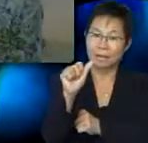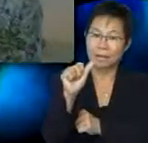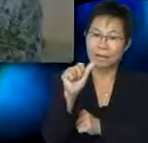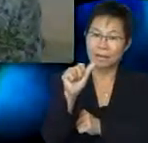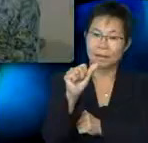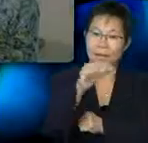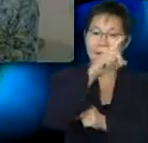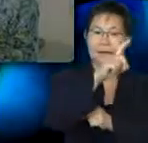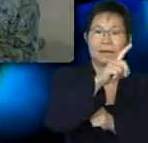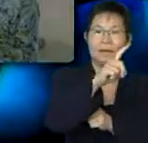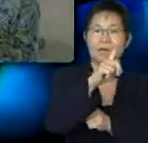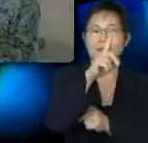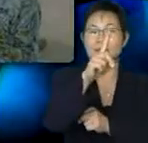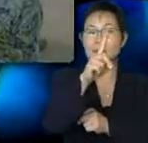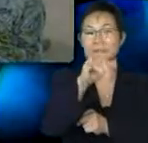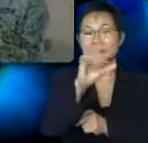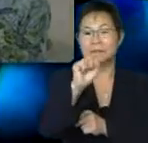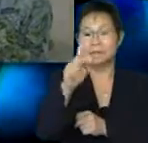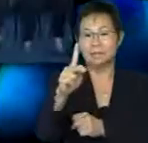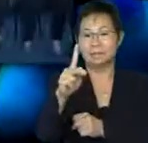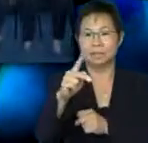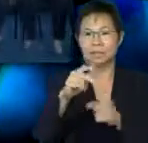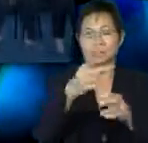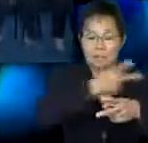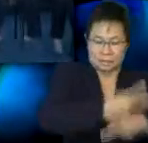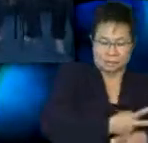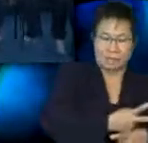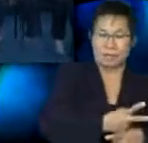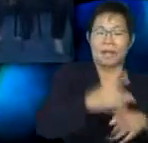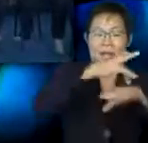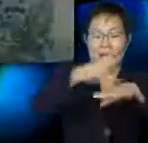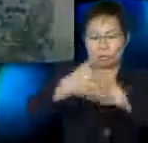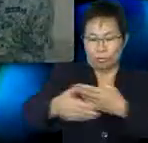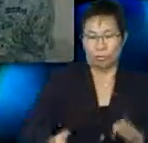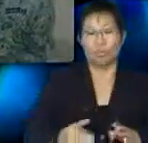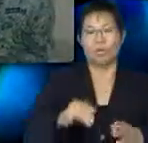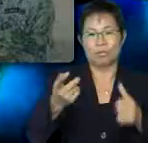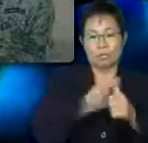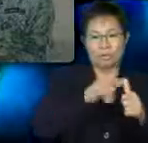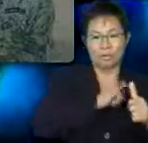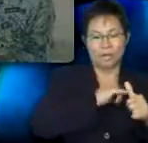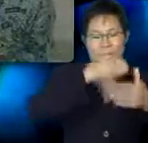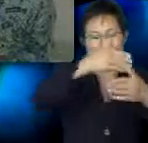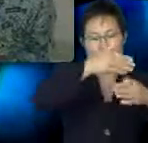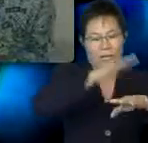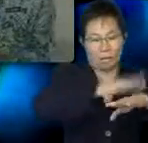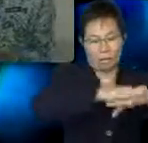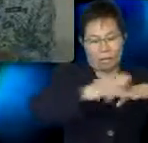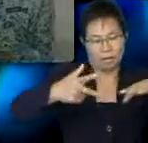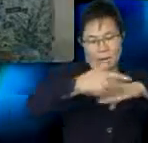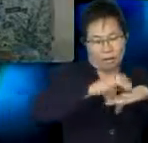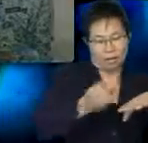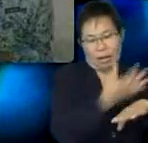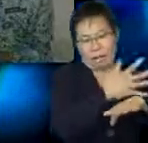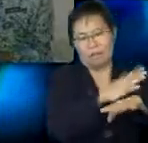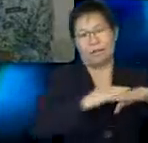compact disc holder using an empty box. Now first, I cut off the top of the box and